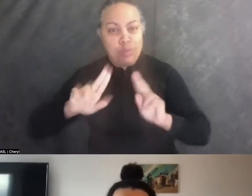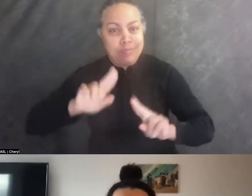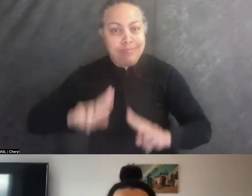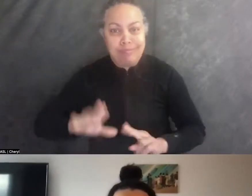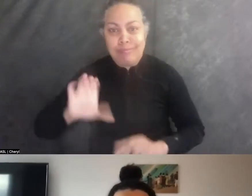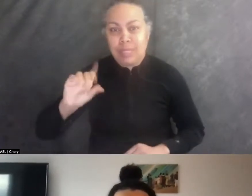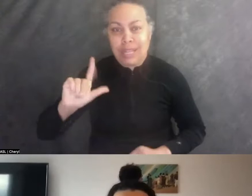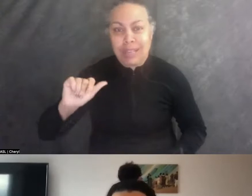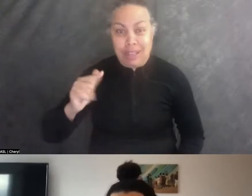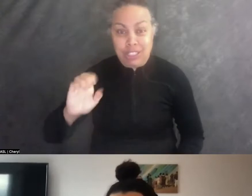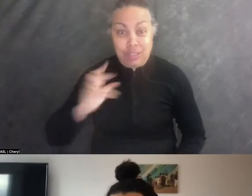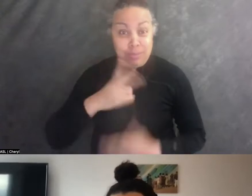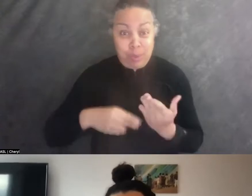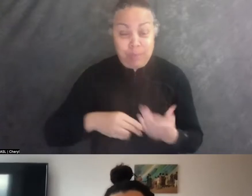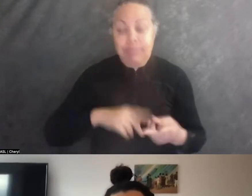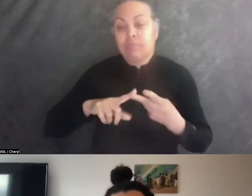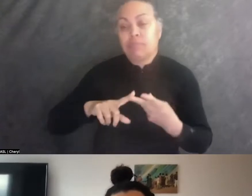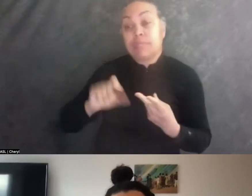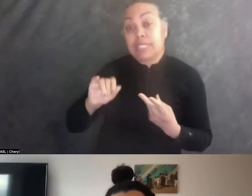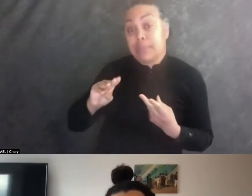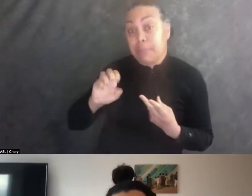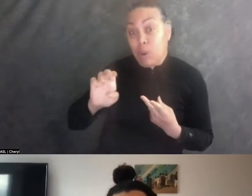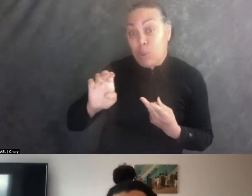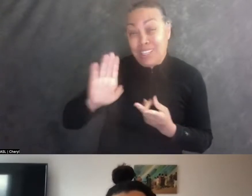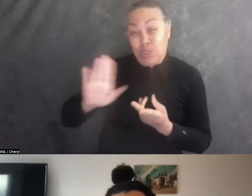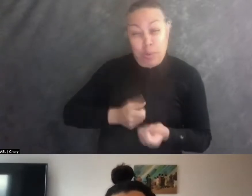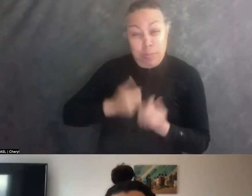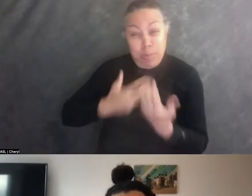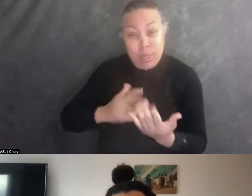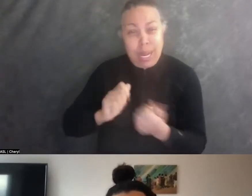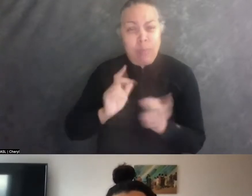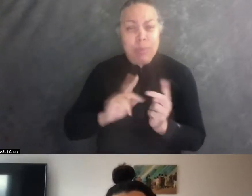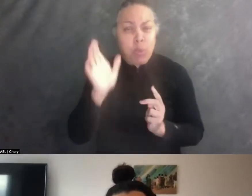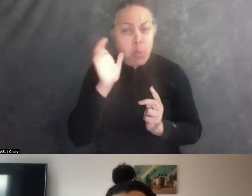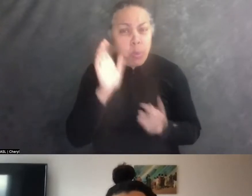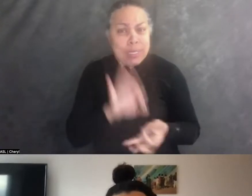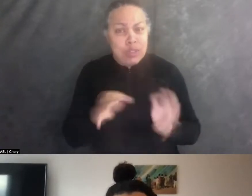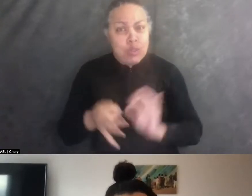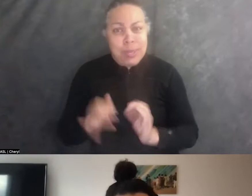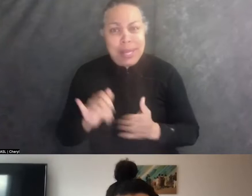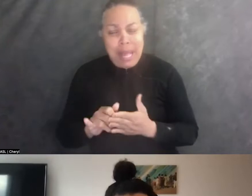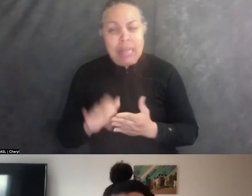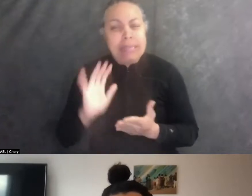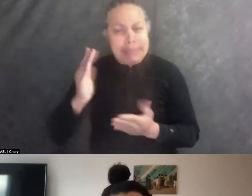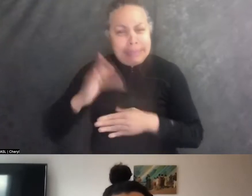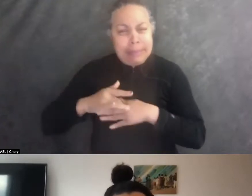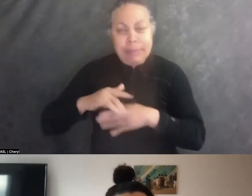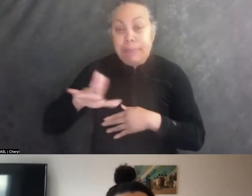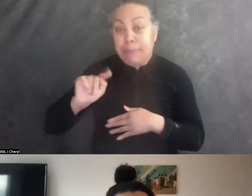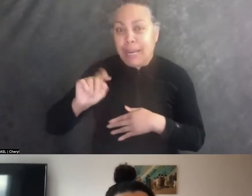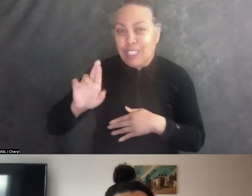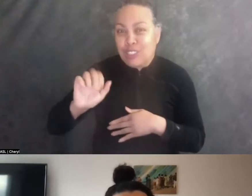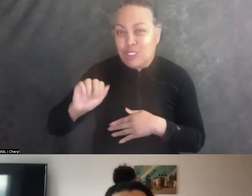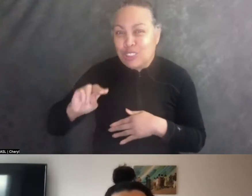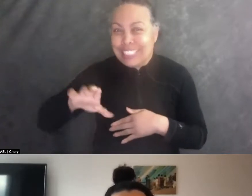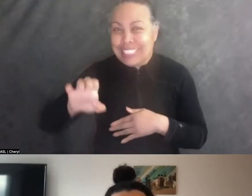And Simone, from what I understand of your poetry and the way folk interpret it, I see a fascination with utterances, which I also